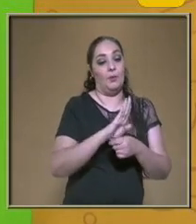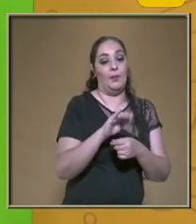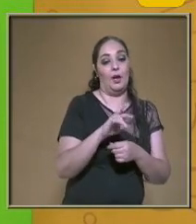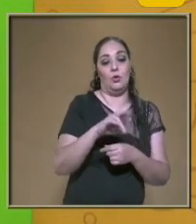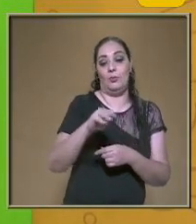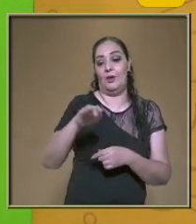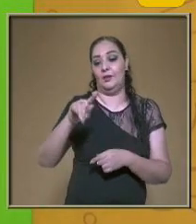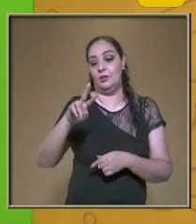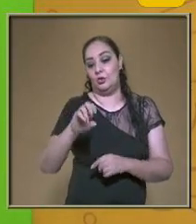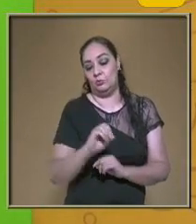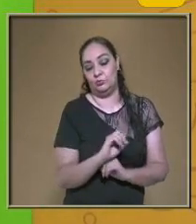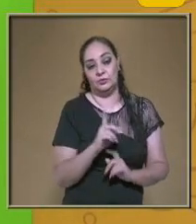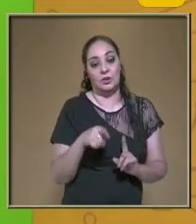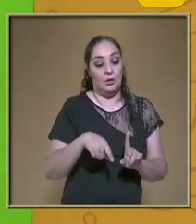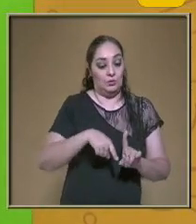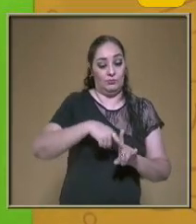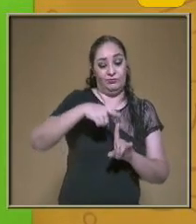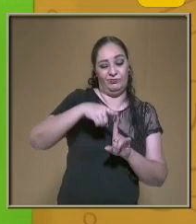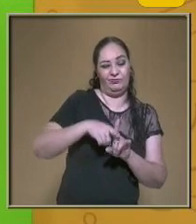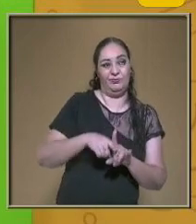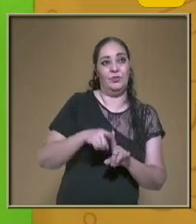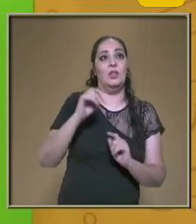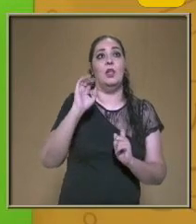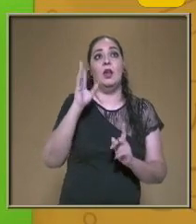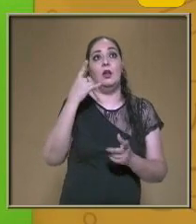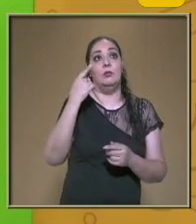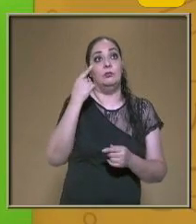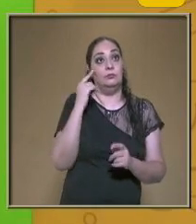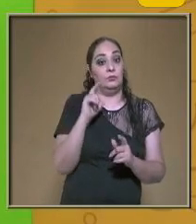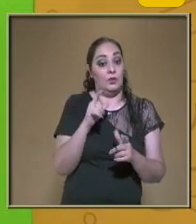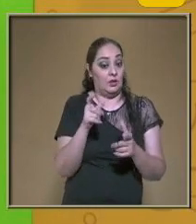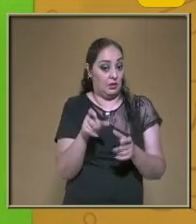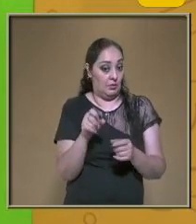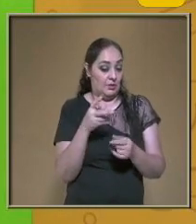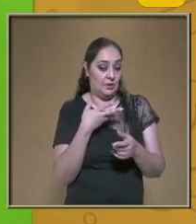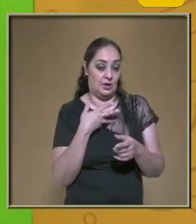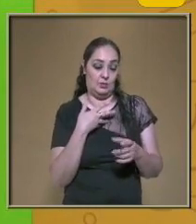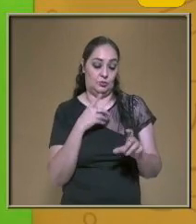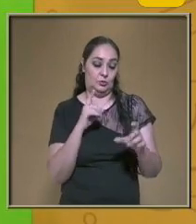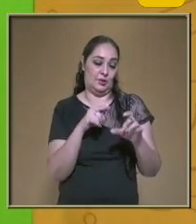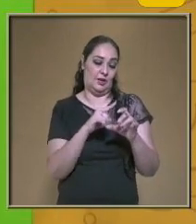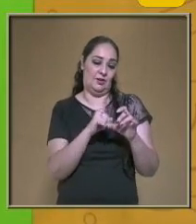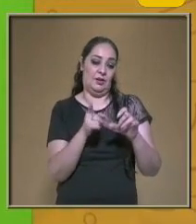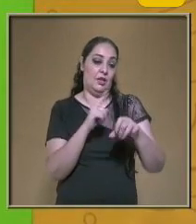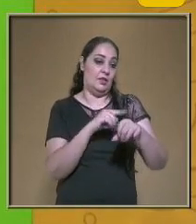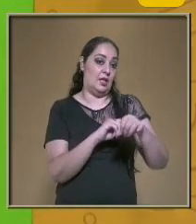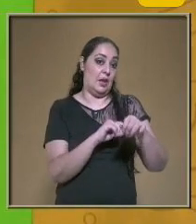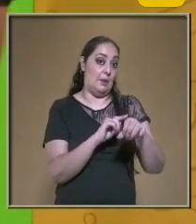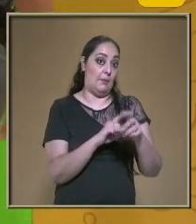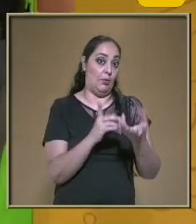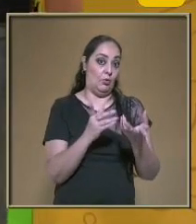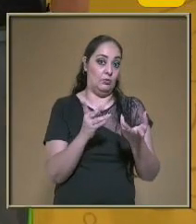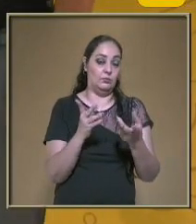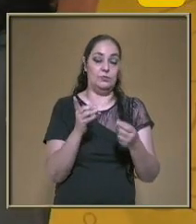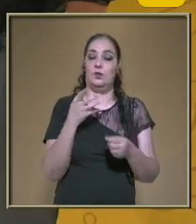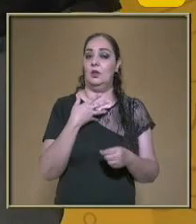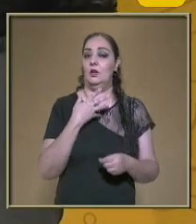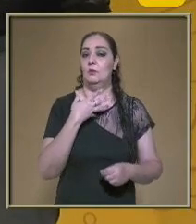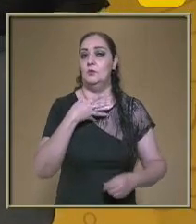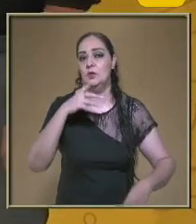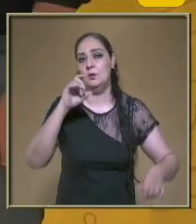the indicator, the stopwatch, okay, to have for a specific time, okay? Here we